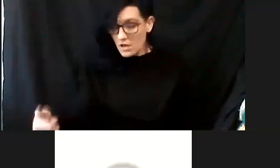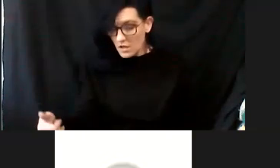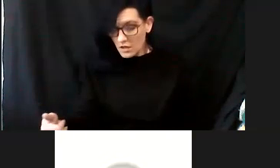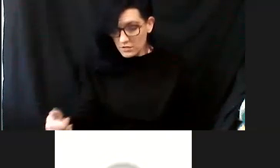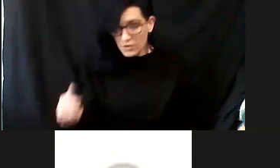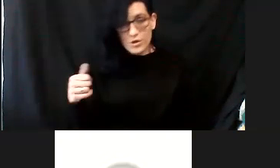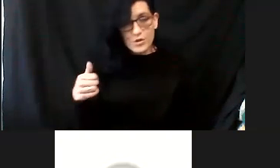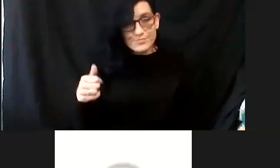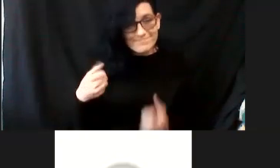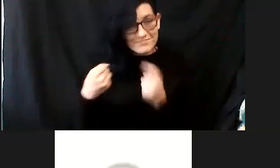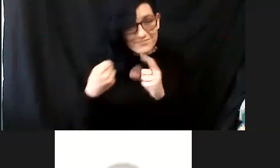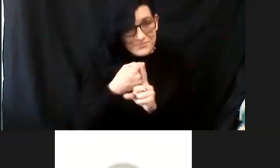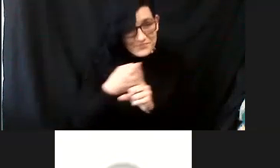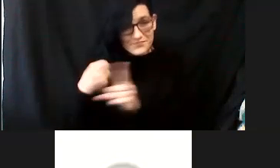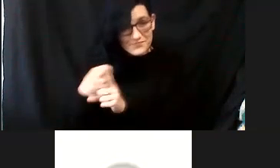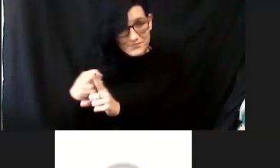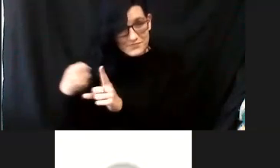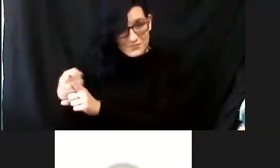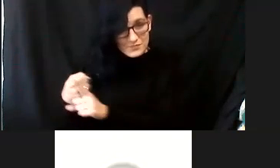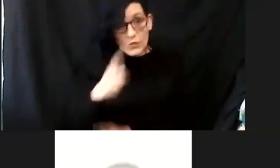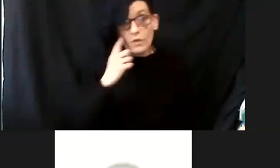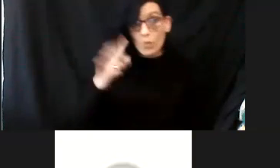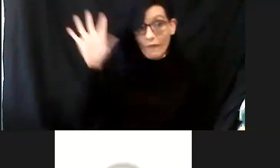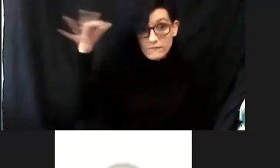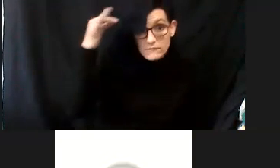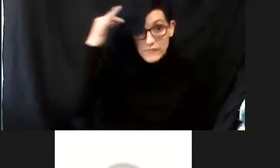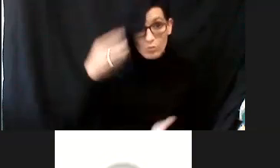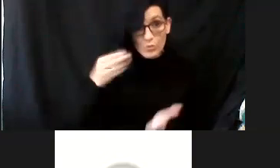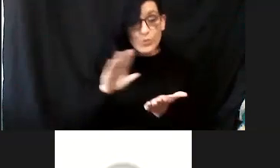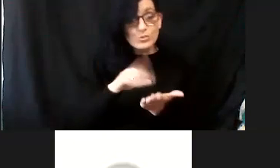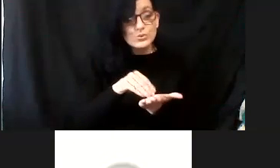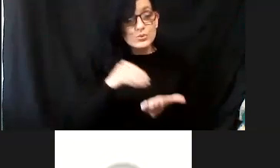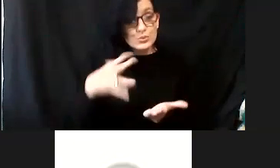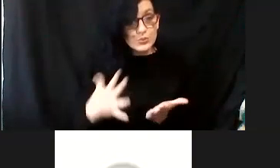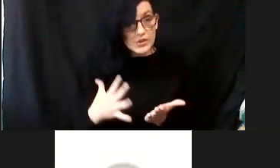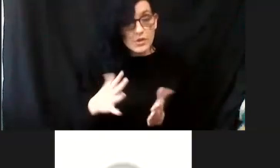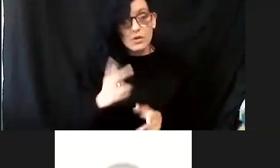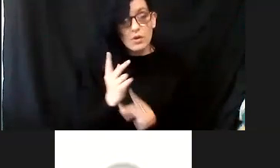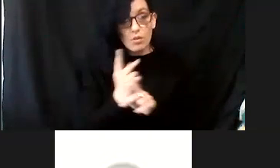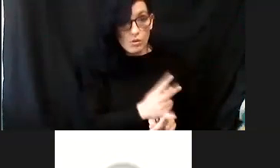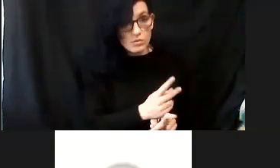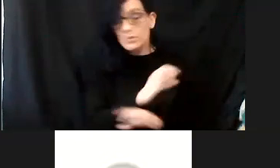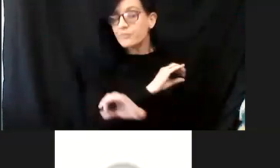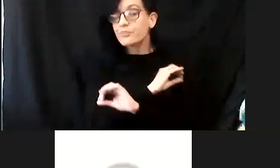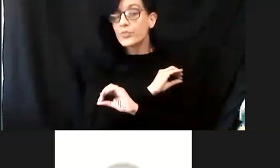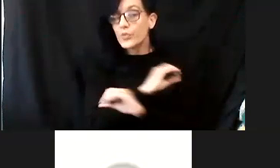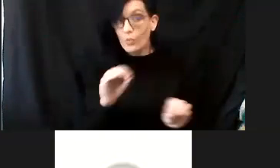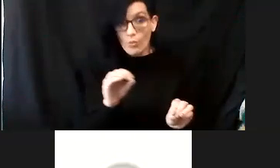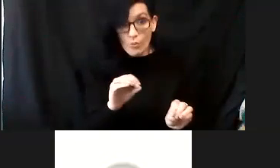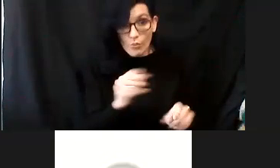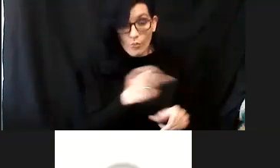impacts student loans right now, or federal student loans at least, so no payments are due